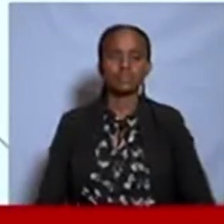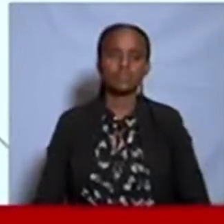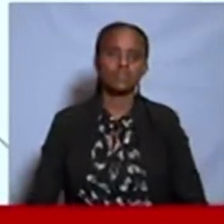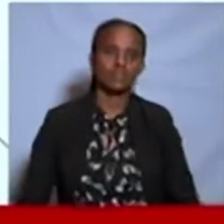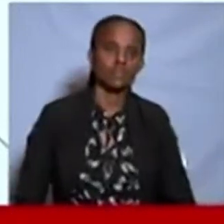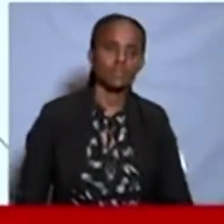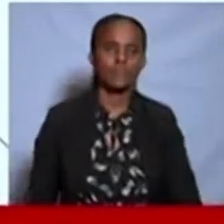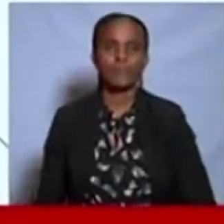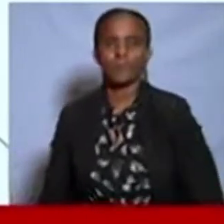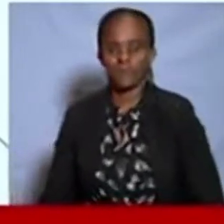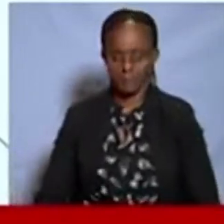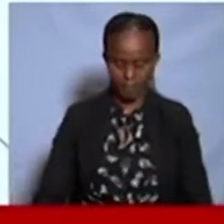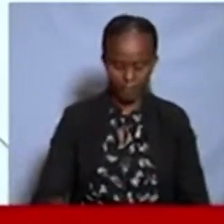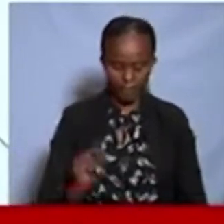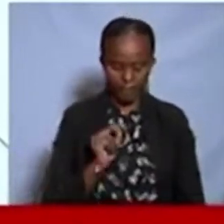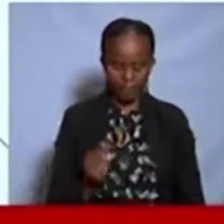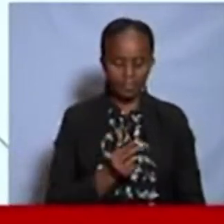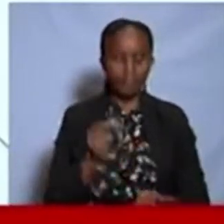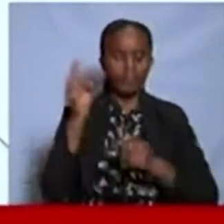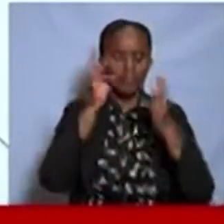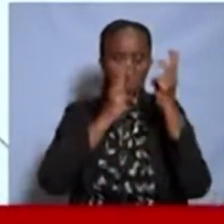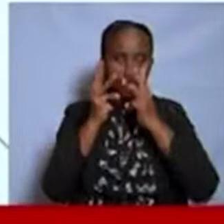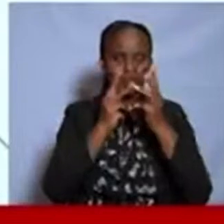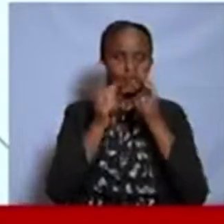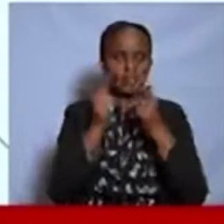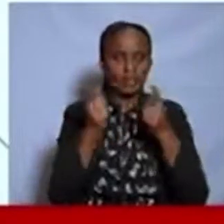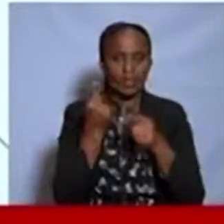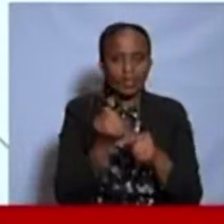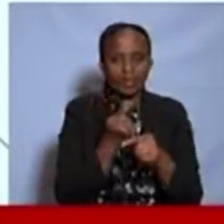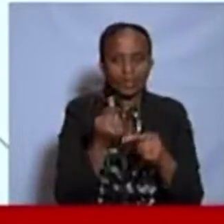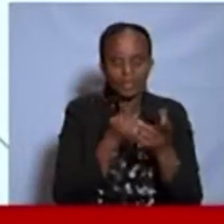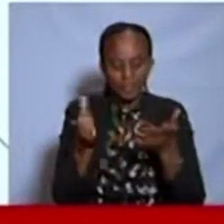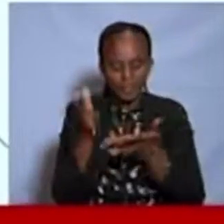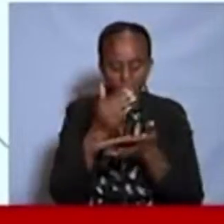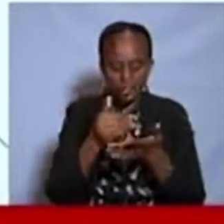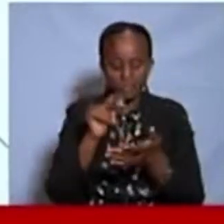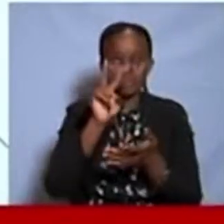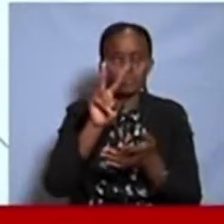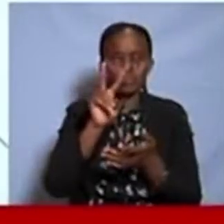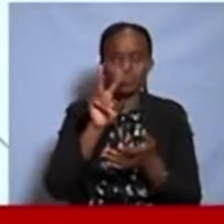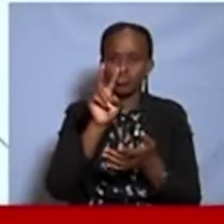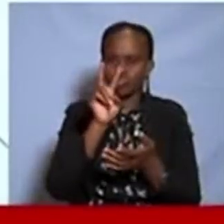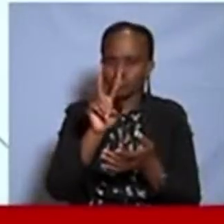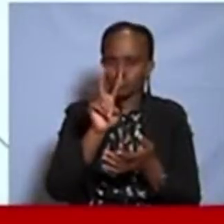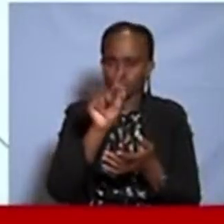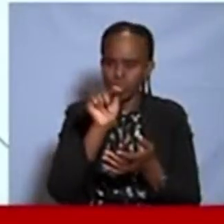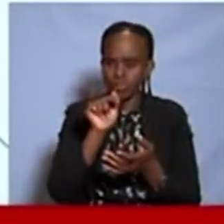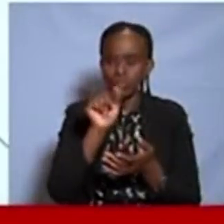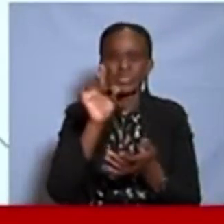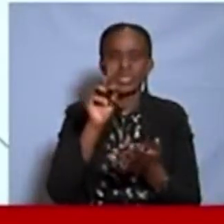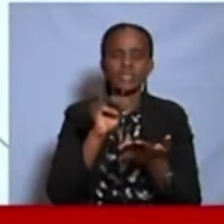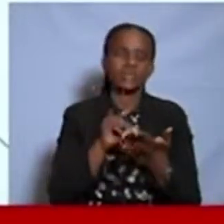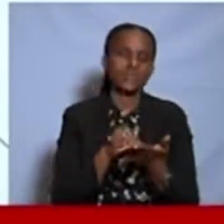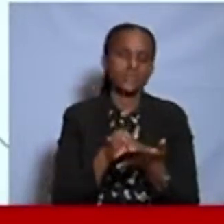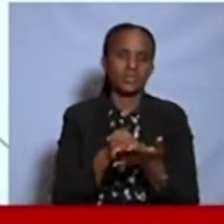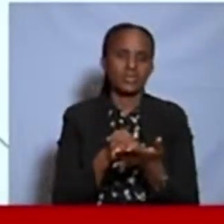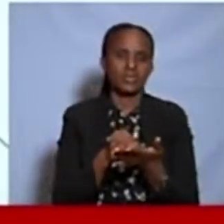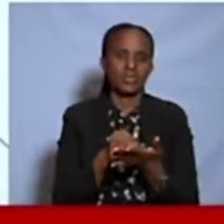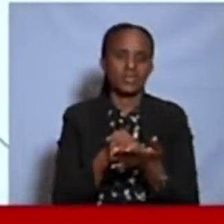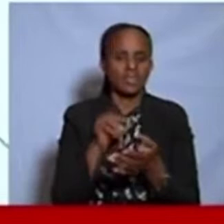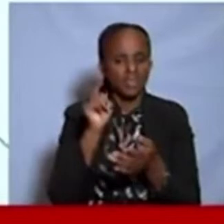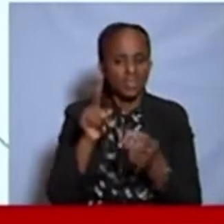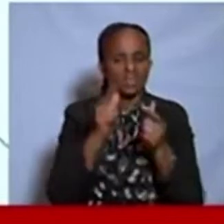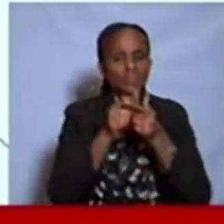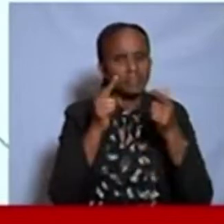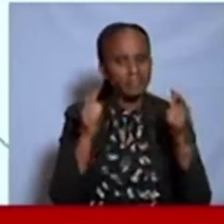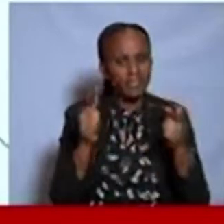because if you look at really, you collected only about 2.8 million. That's not worth having the council there. You are running at huge